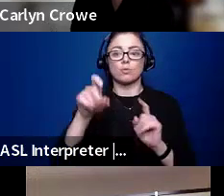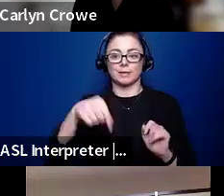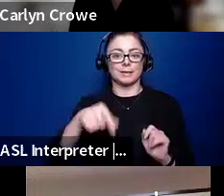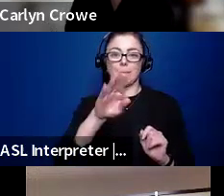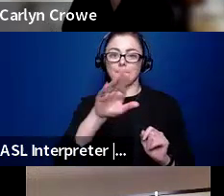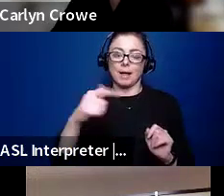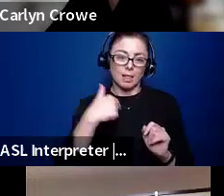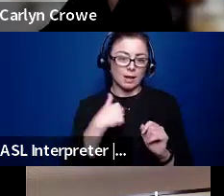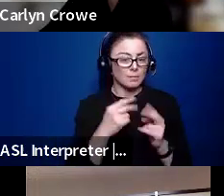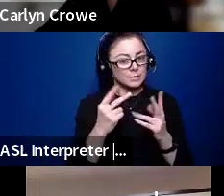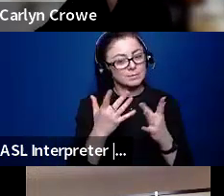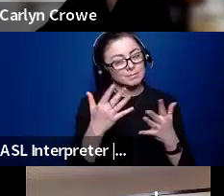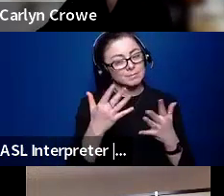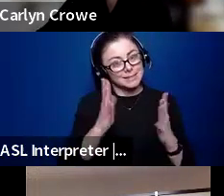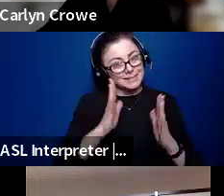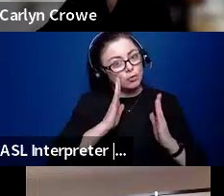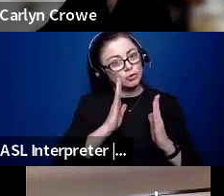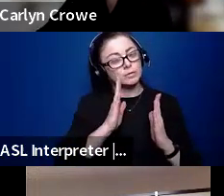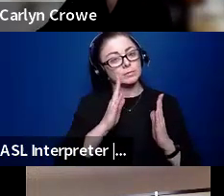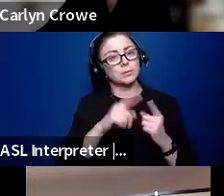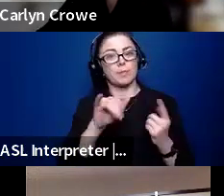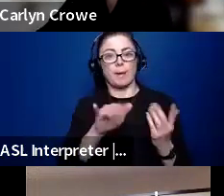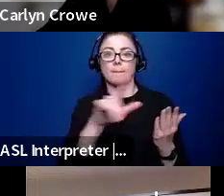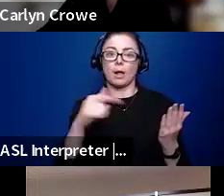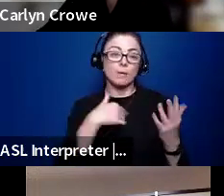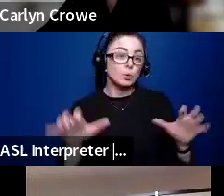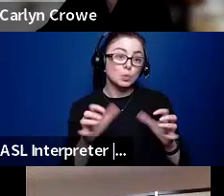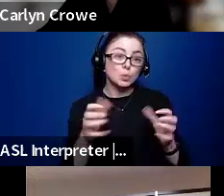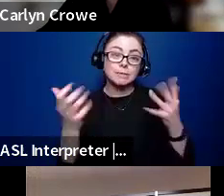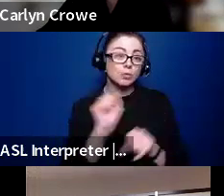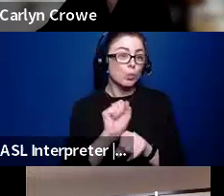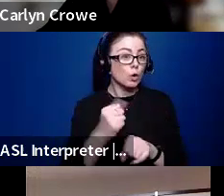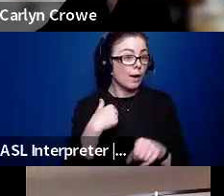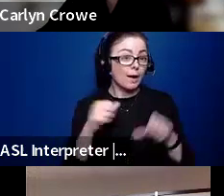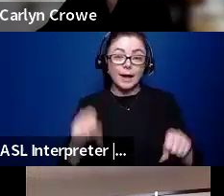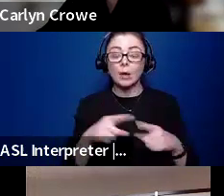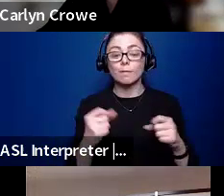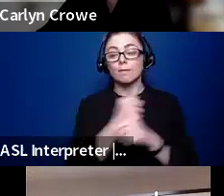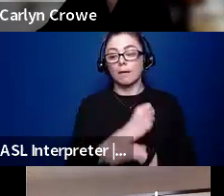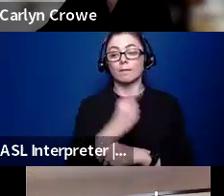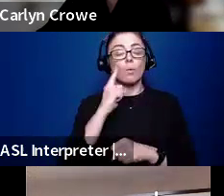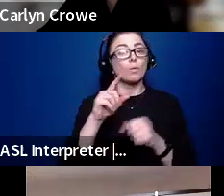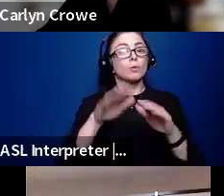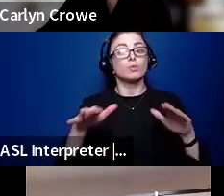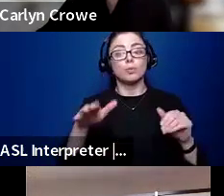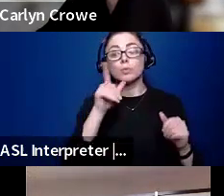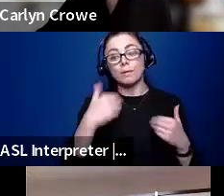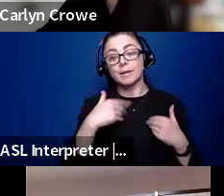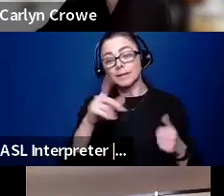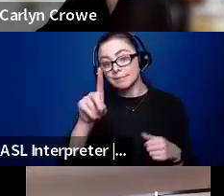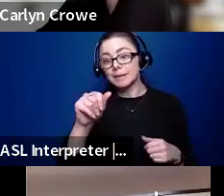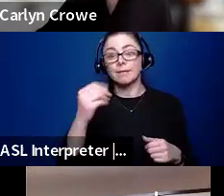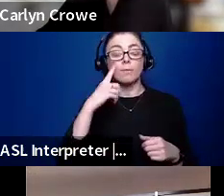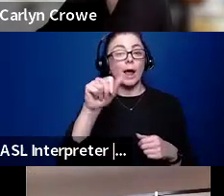very close attention to and doing as much work as I can to fight for the children with disabilities and for the AEAs. I